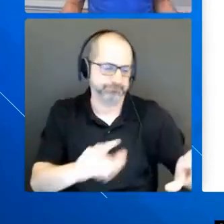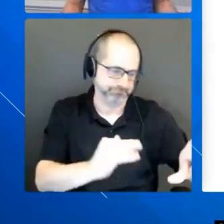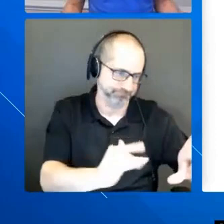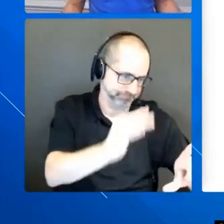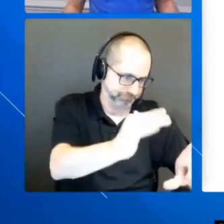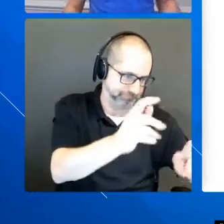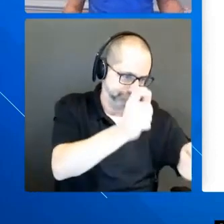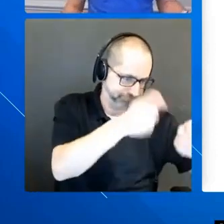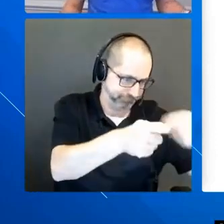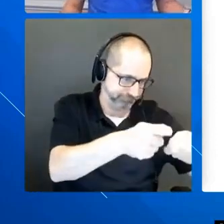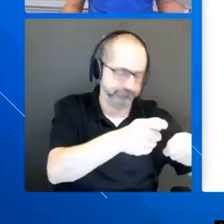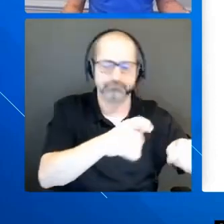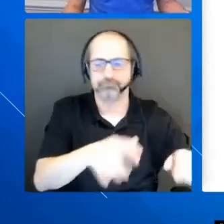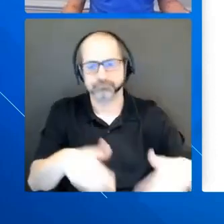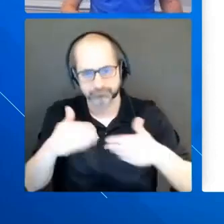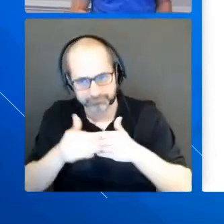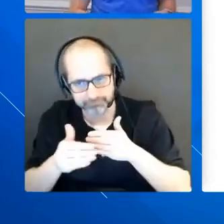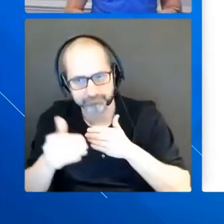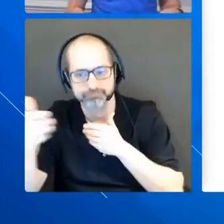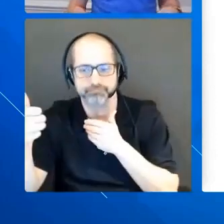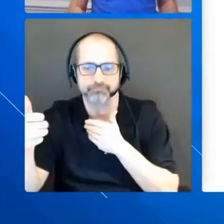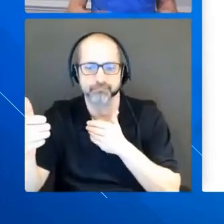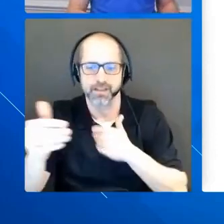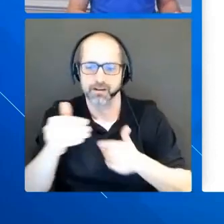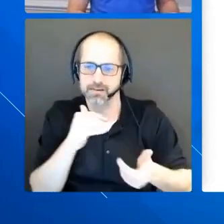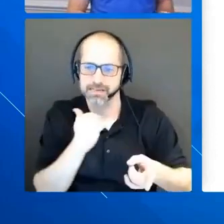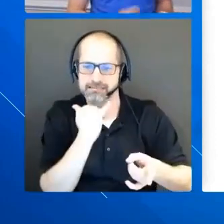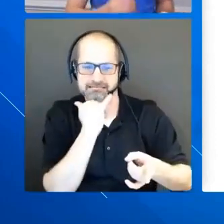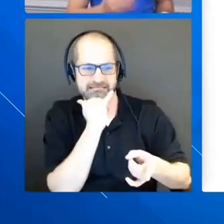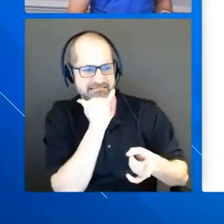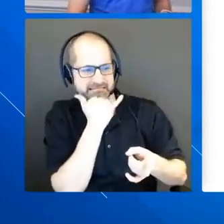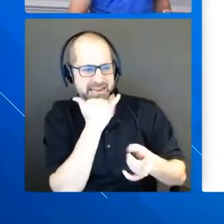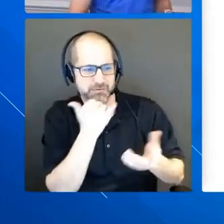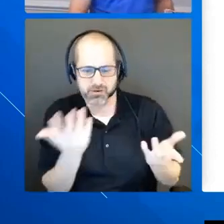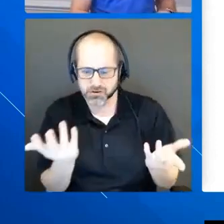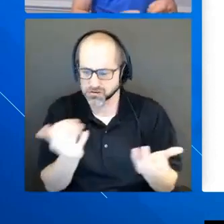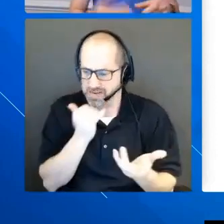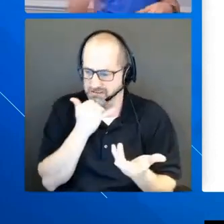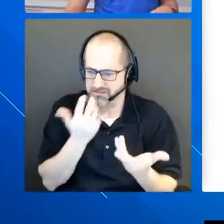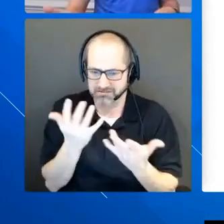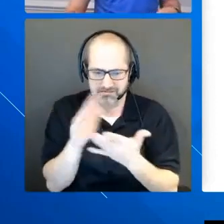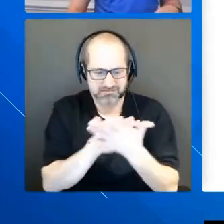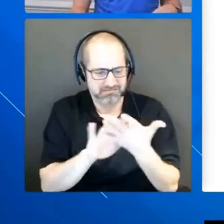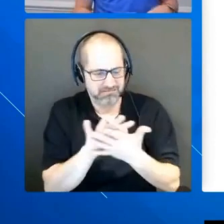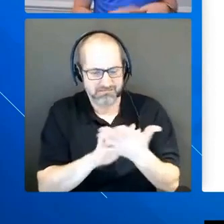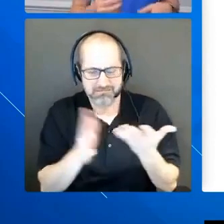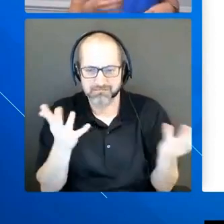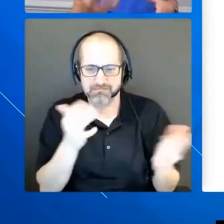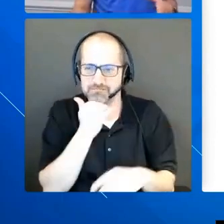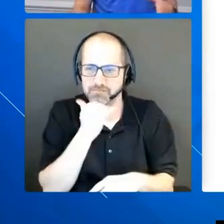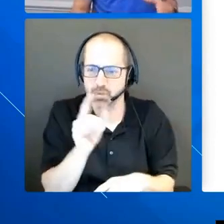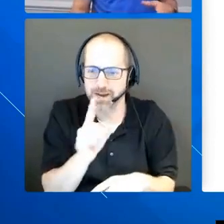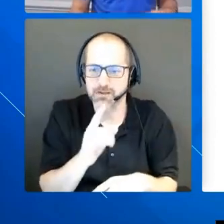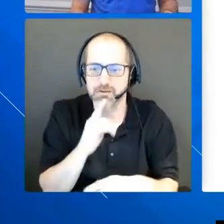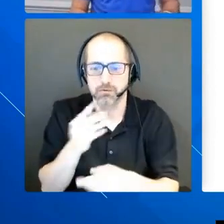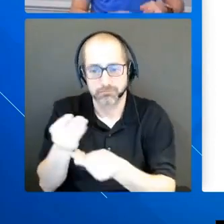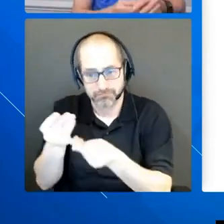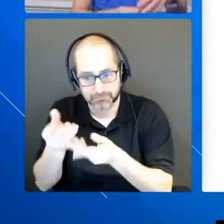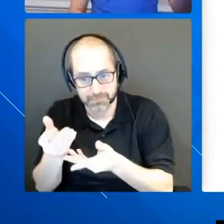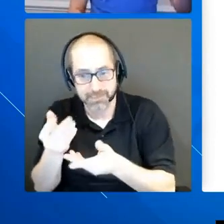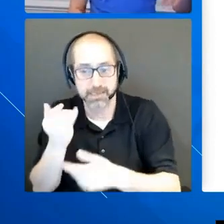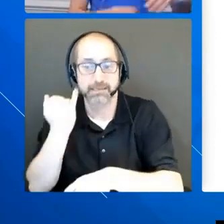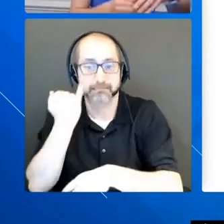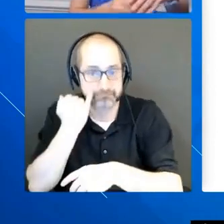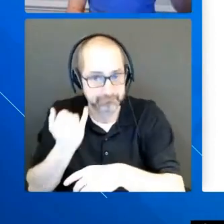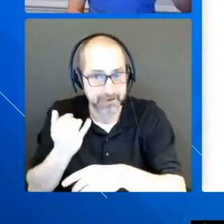"You have errors in submission, thank you very much. Please correct the following errors, last name is required." And it's also a bullet list, so if I messed up 3 times, I might